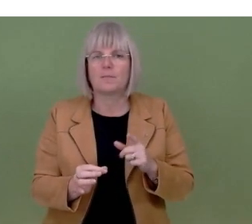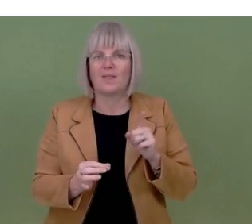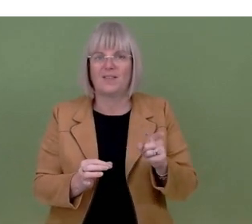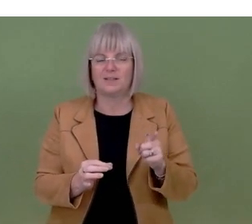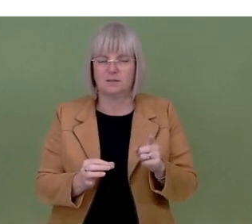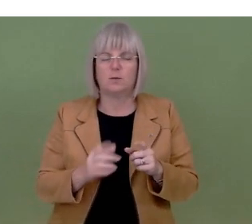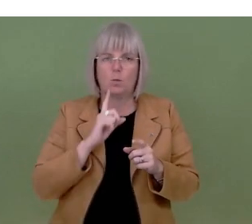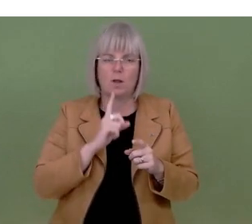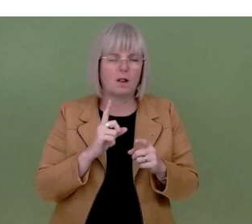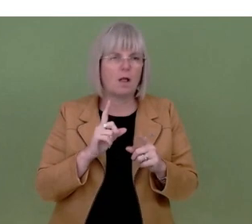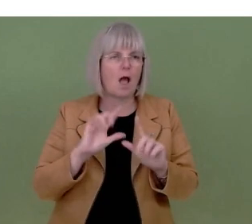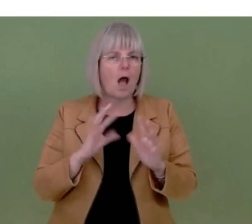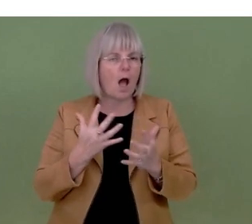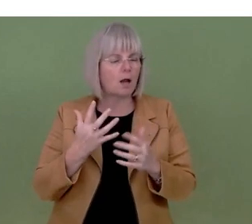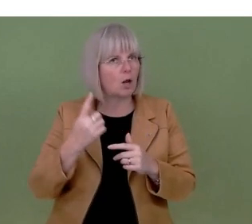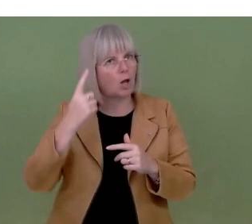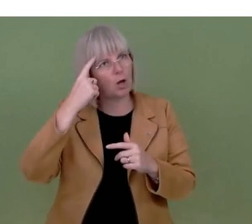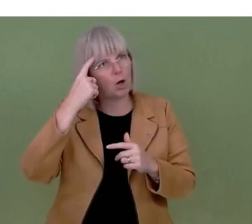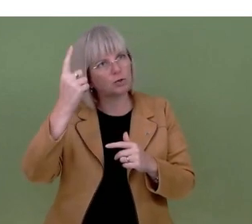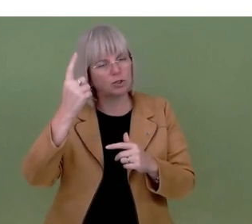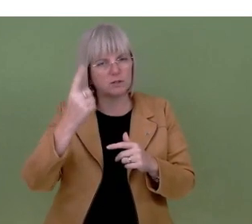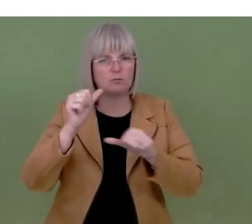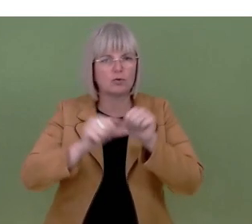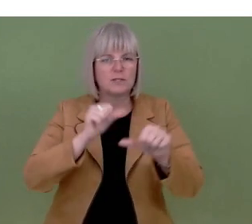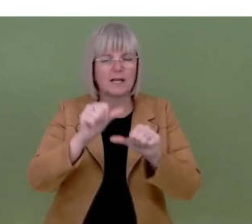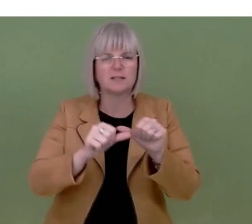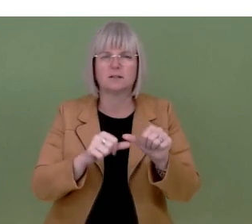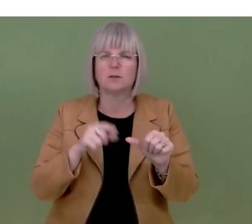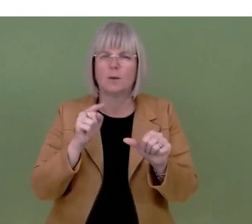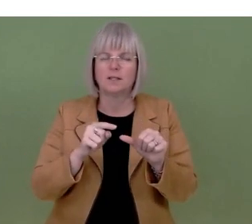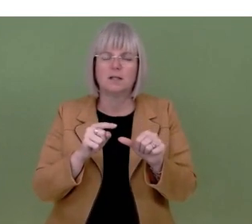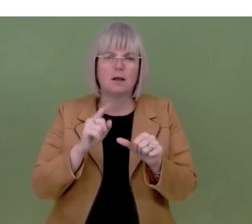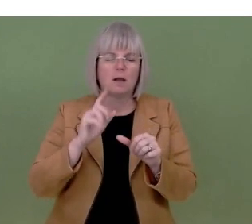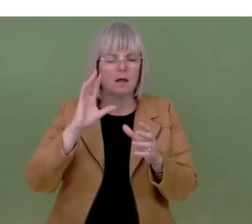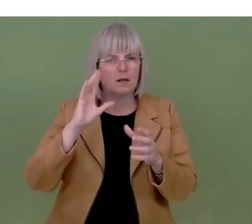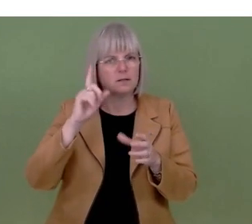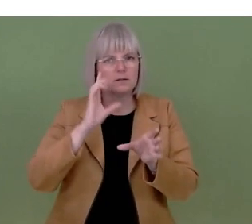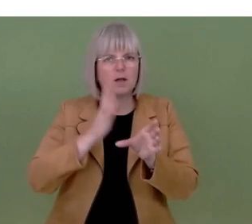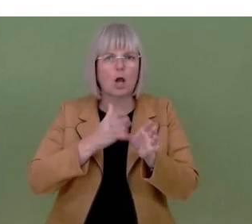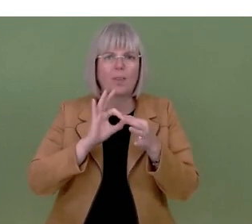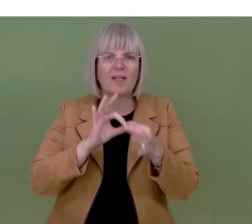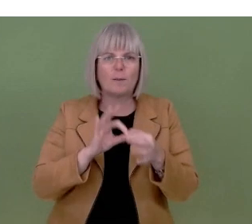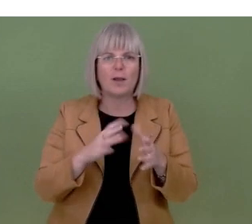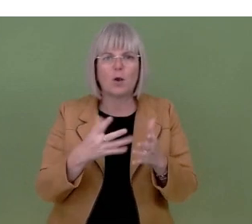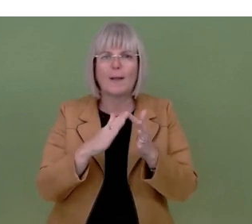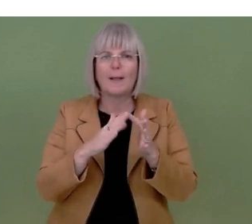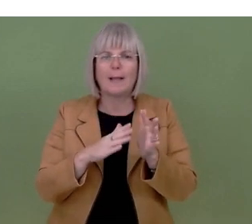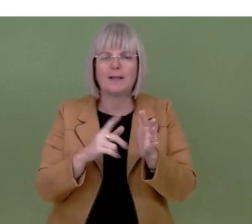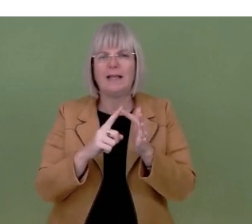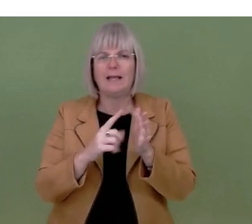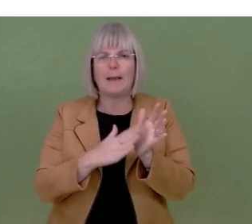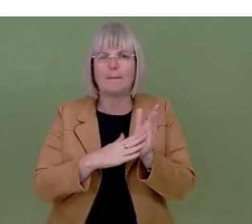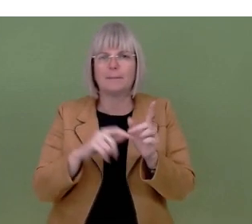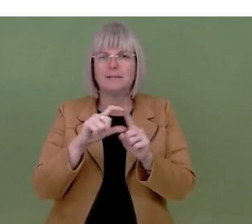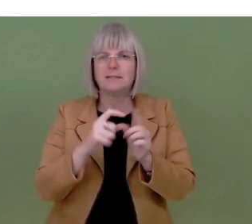so in particular, intensive short-term dynamic psychotherapy and EMDR. But we also offer some therapies which address